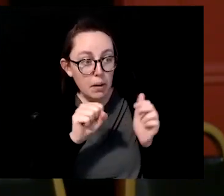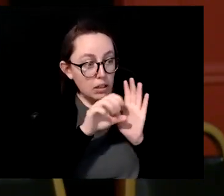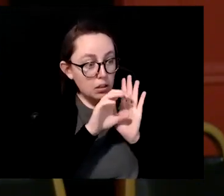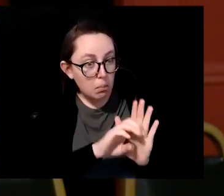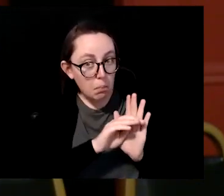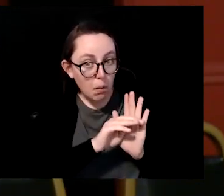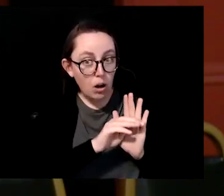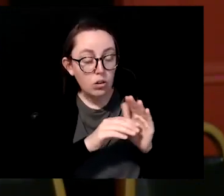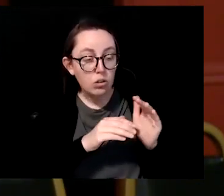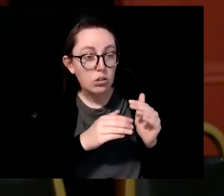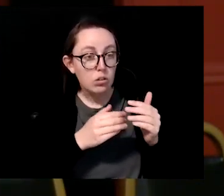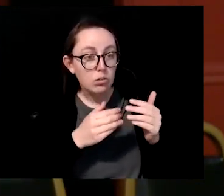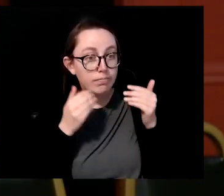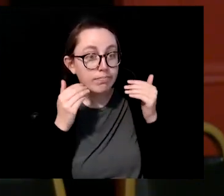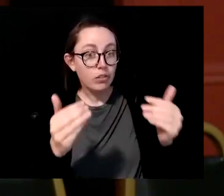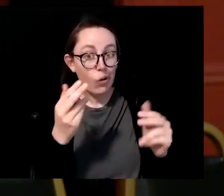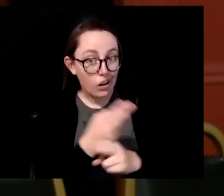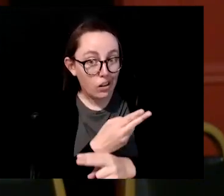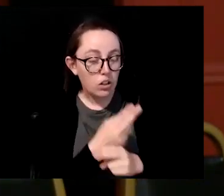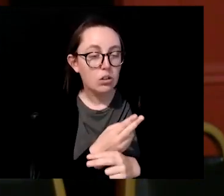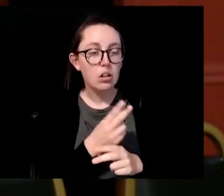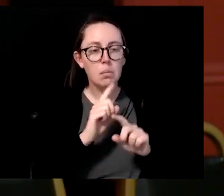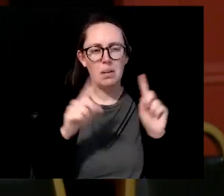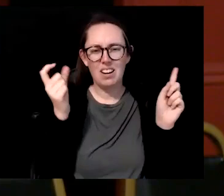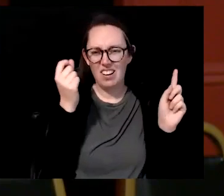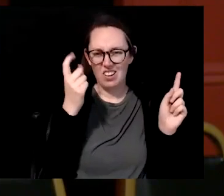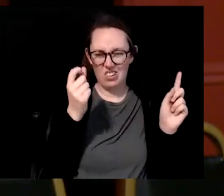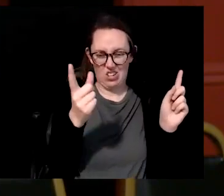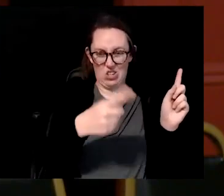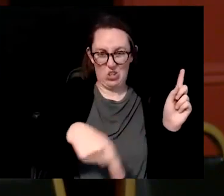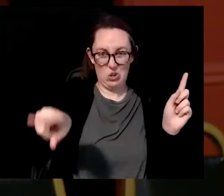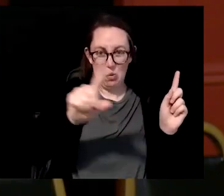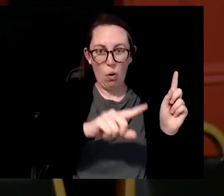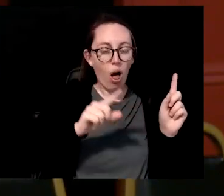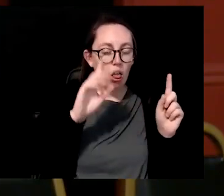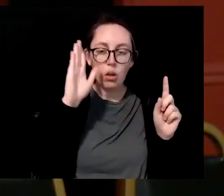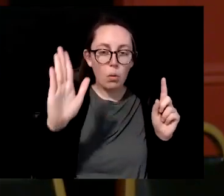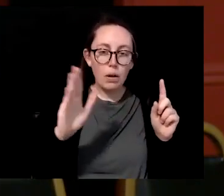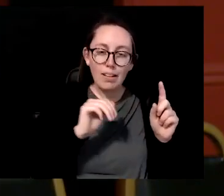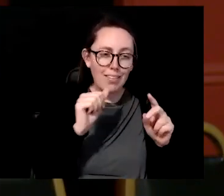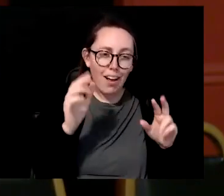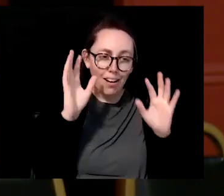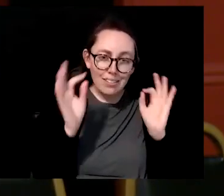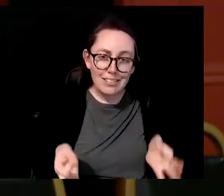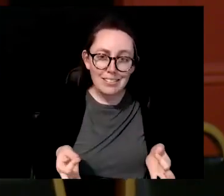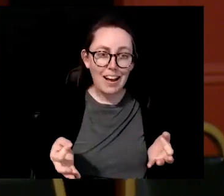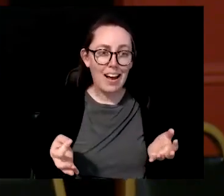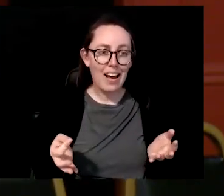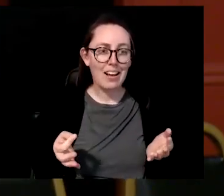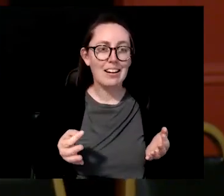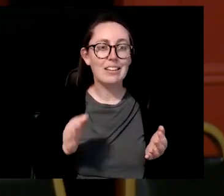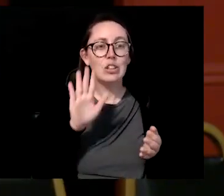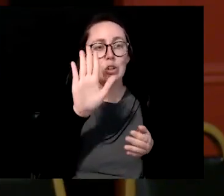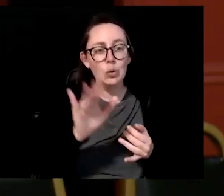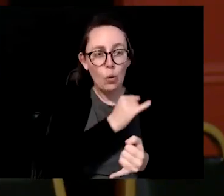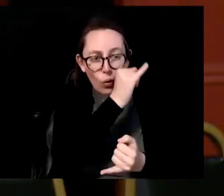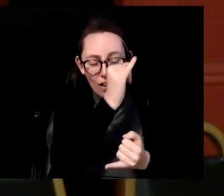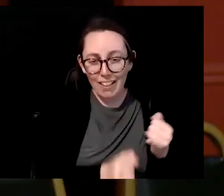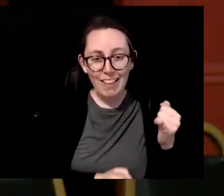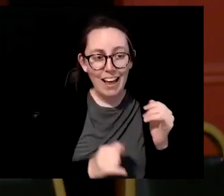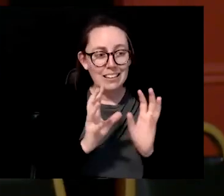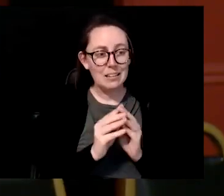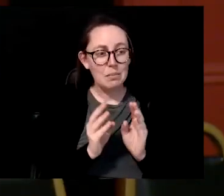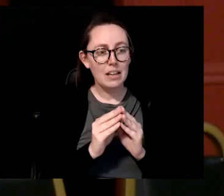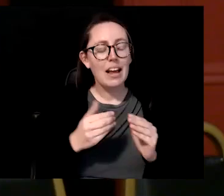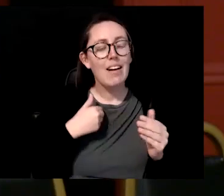you folks are not going to be making that decision this board this is your last meeting there's a new board that's coming in six days